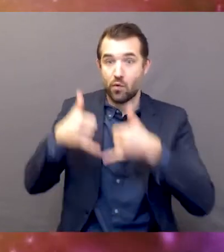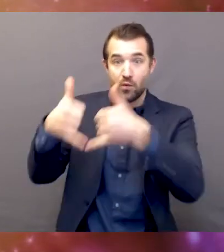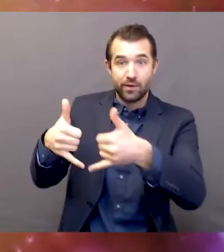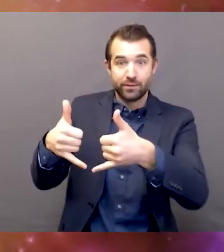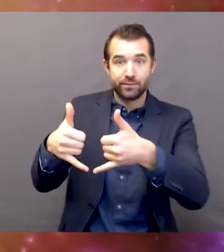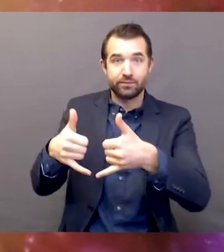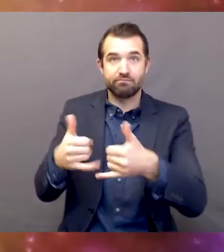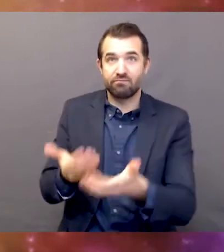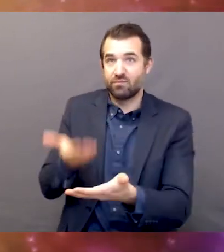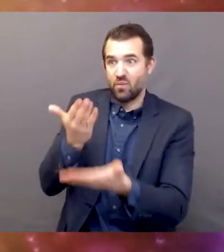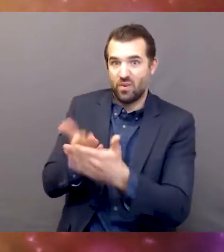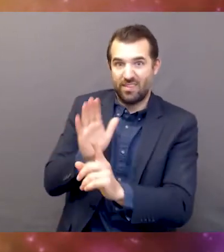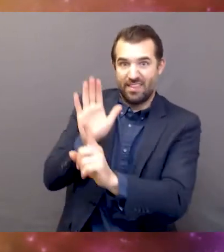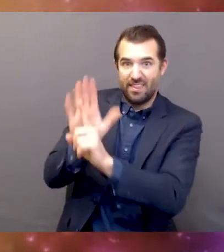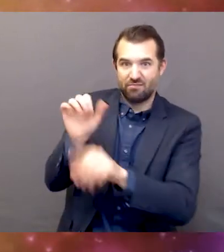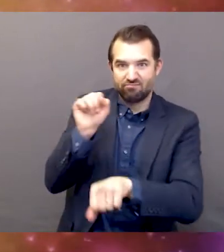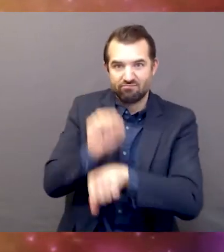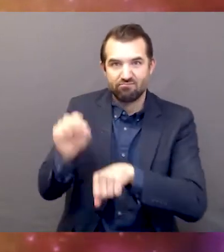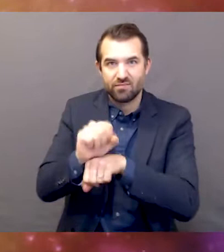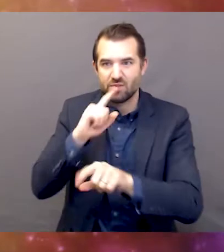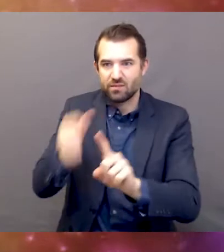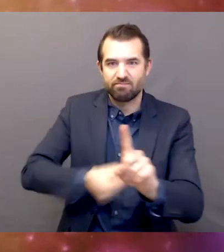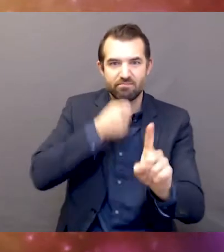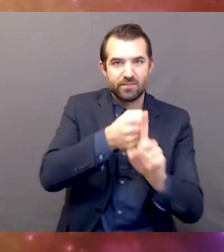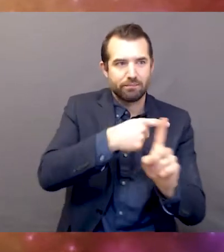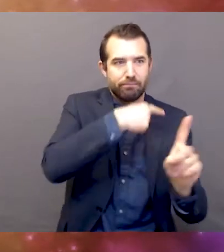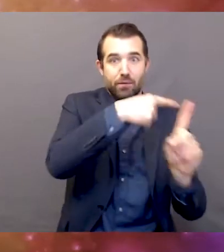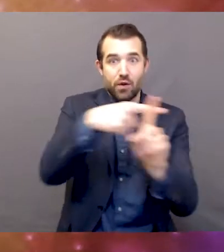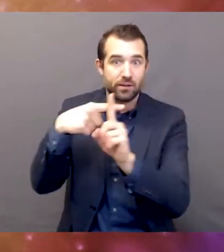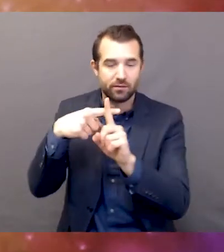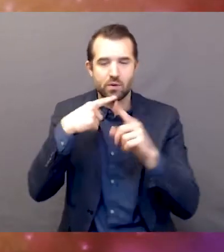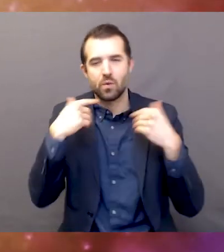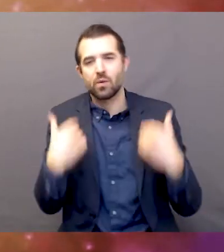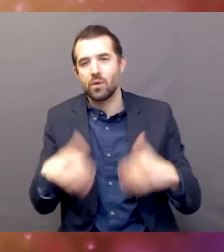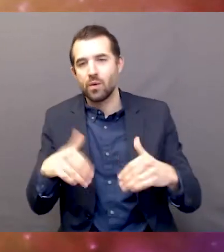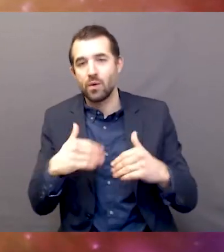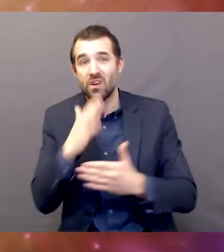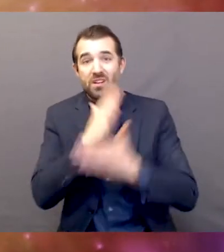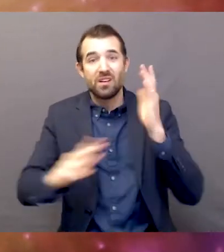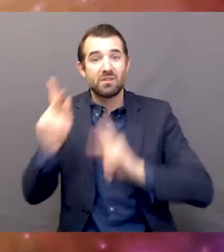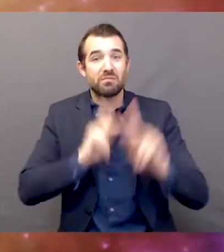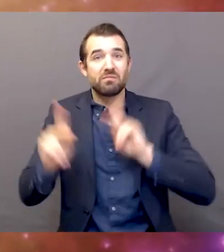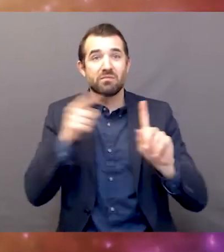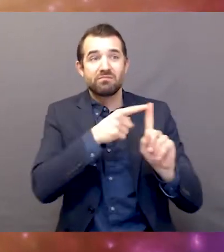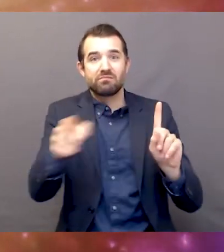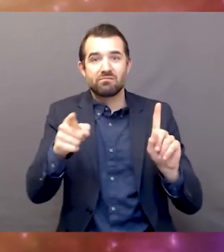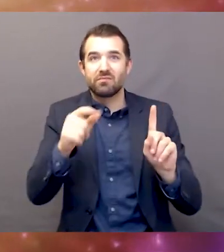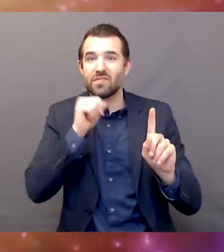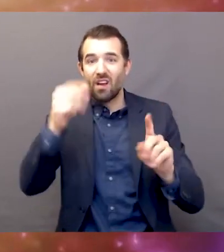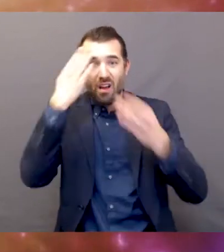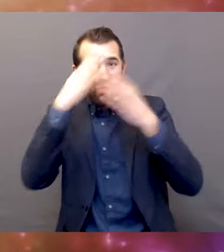the impact this work can make, even as we are surrounded by those unwilling to accept inconvenient